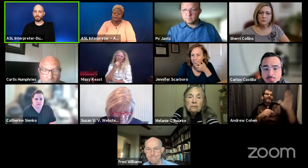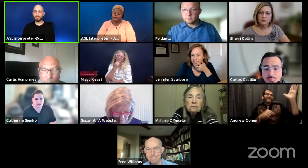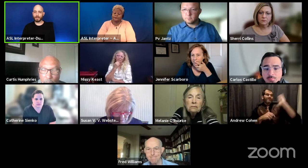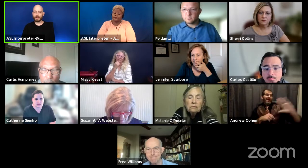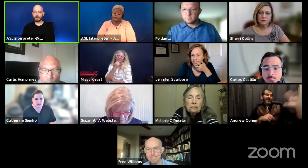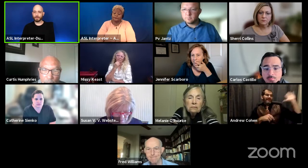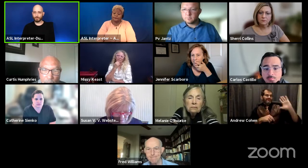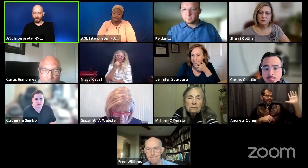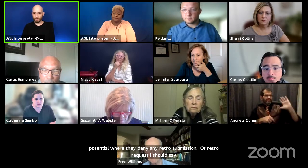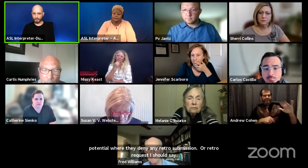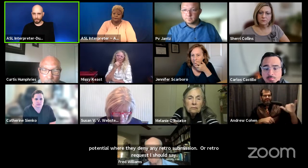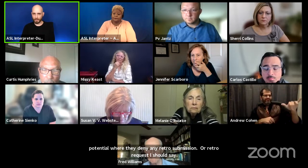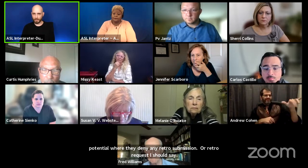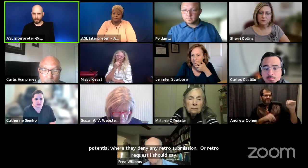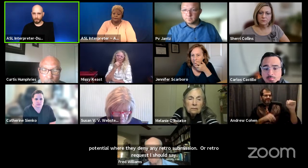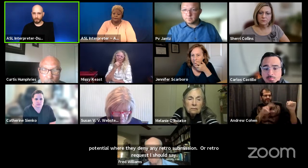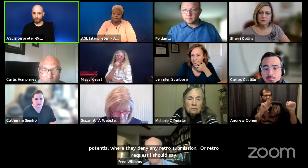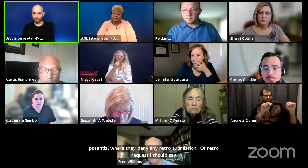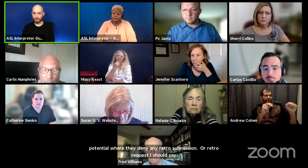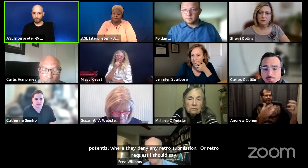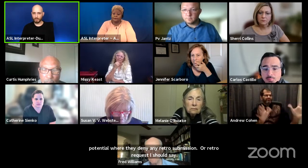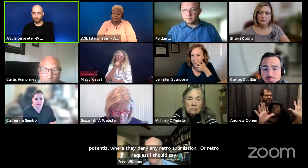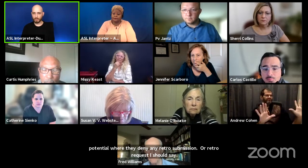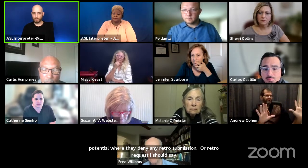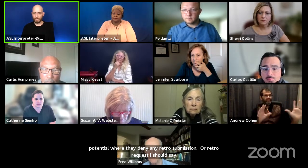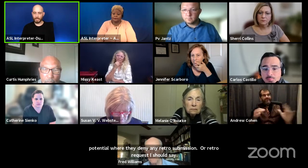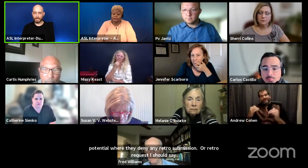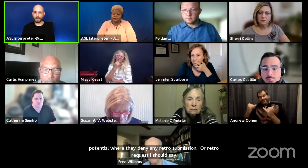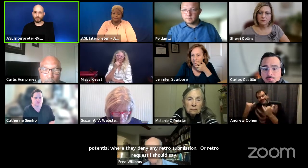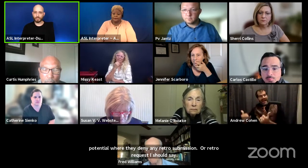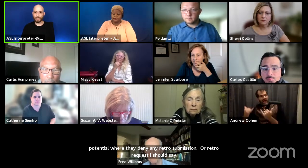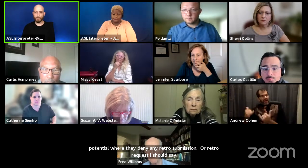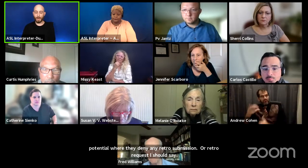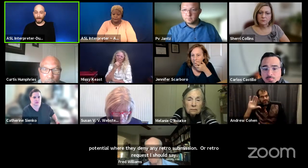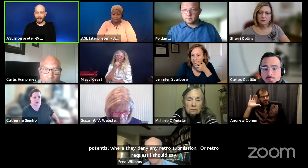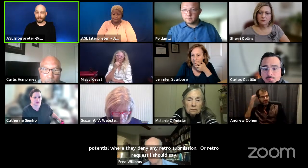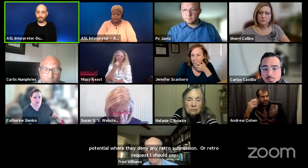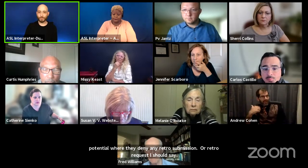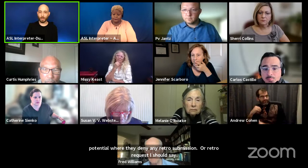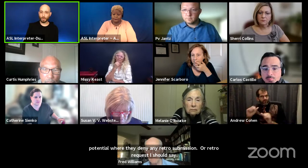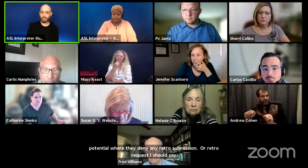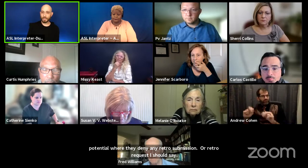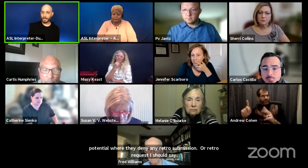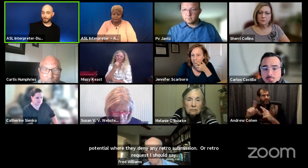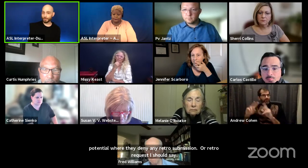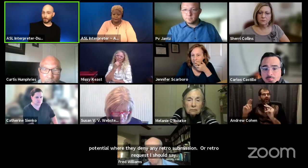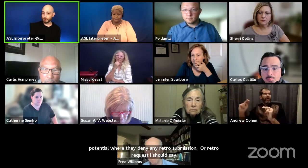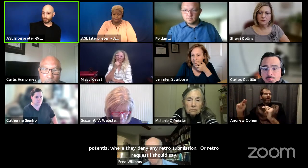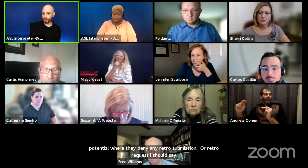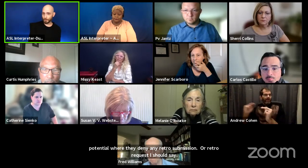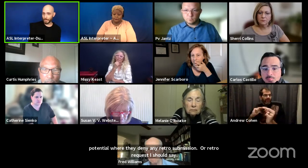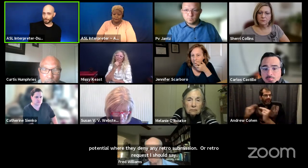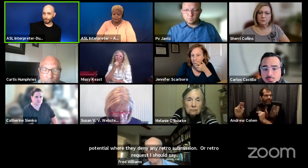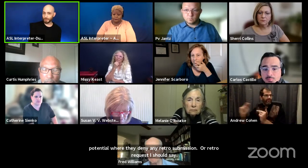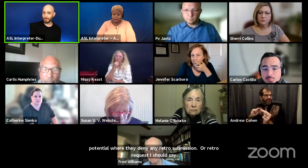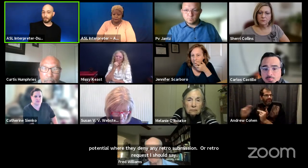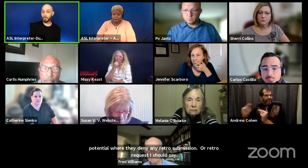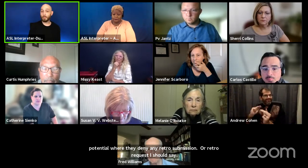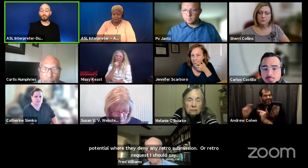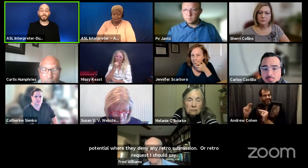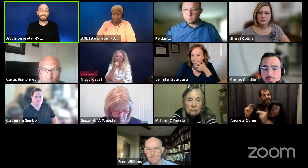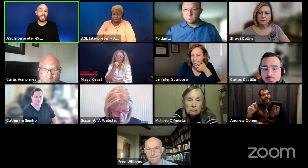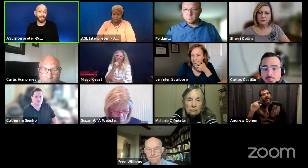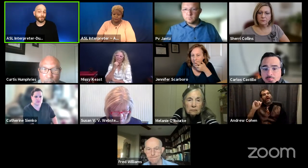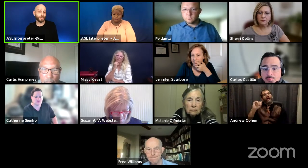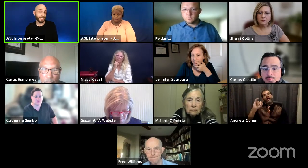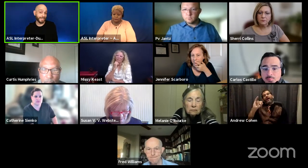If I'm understanding correctly, it sounds like in the past, it was always a yes/no situation,